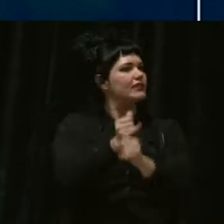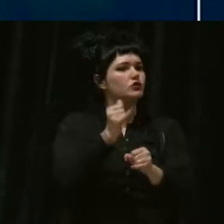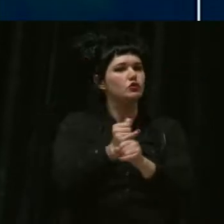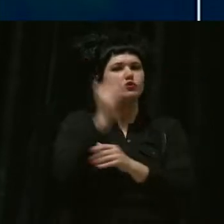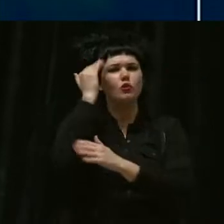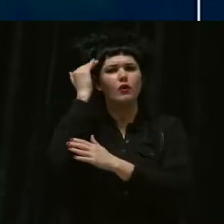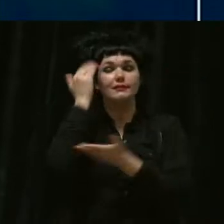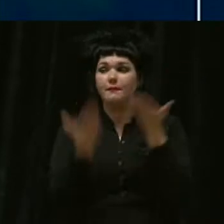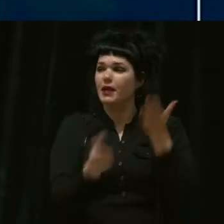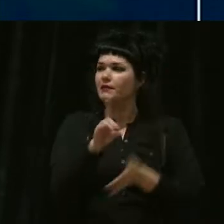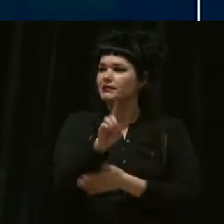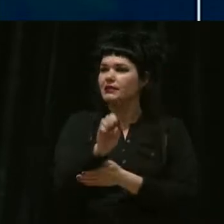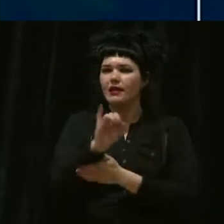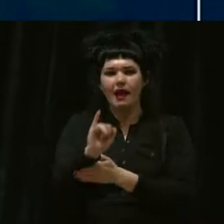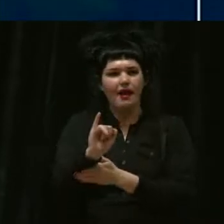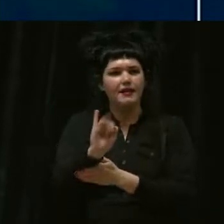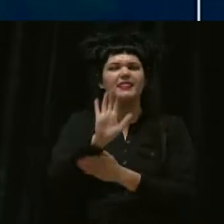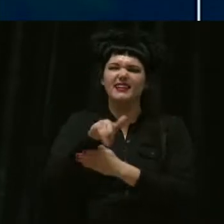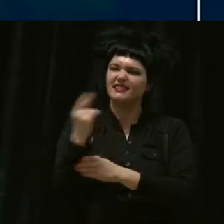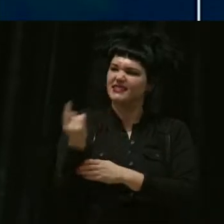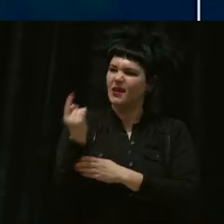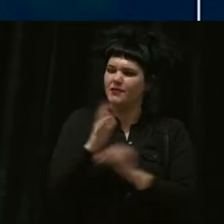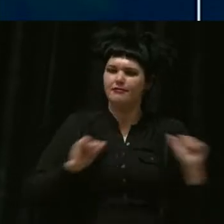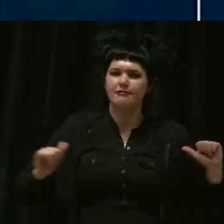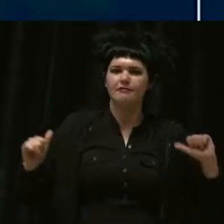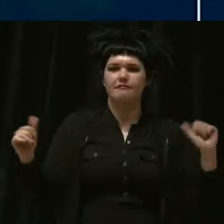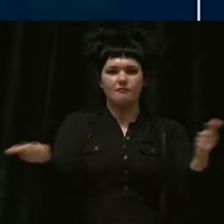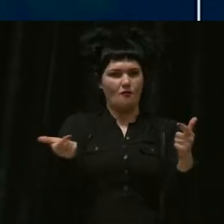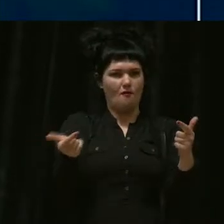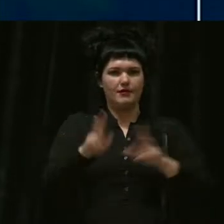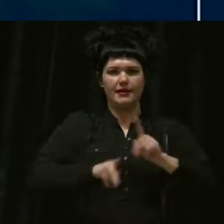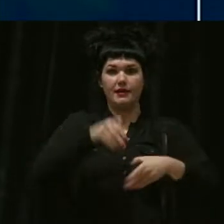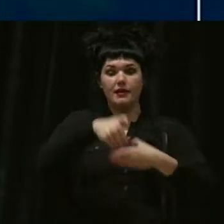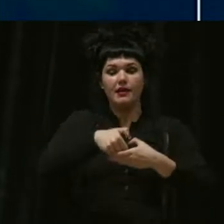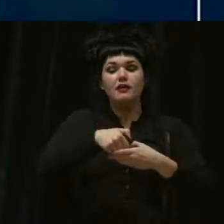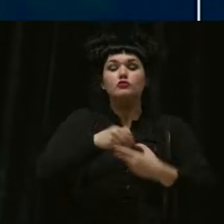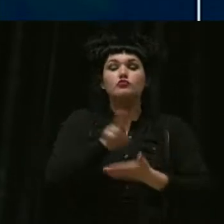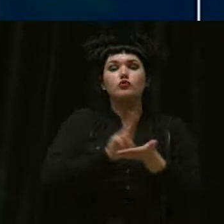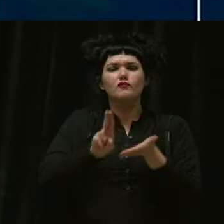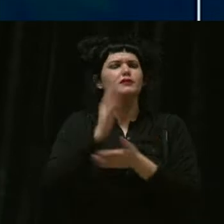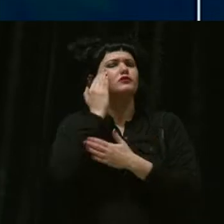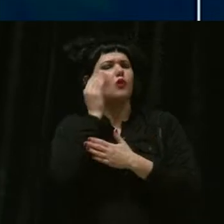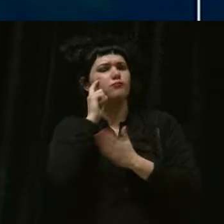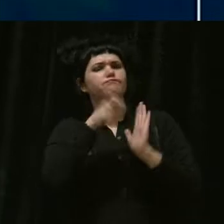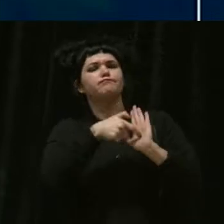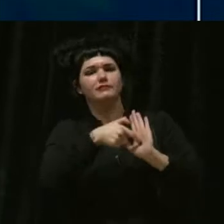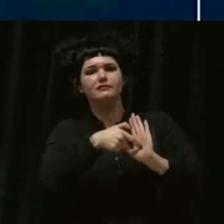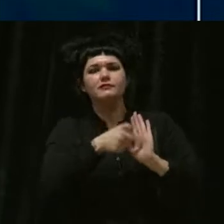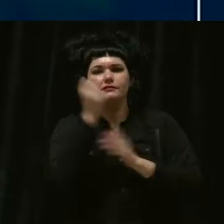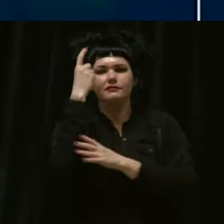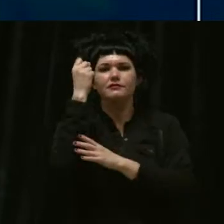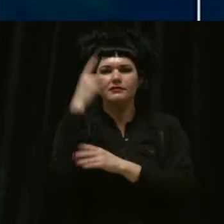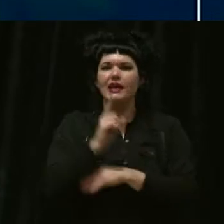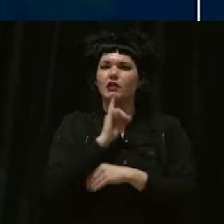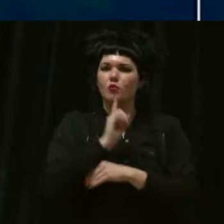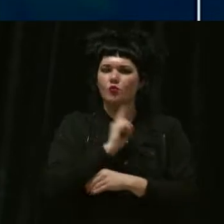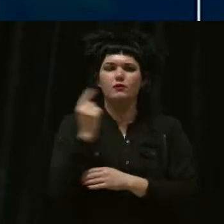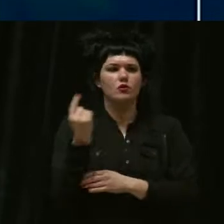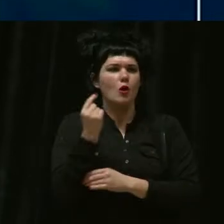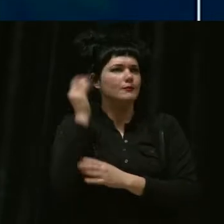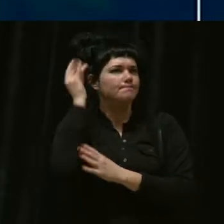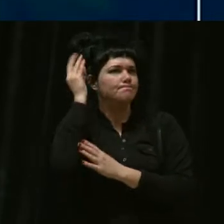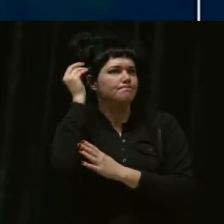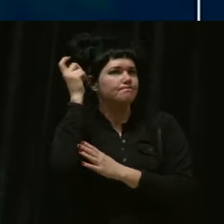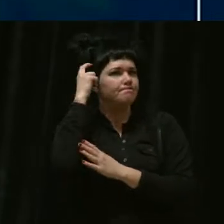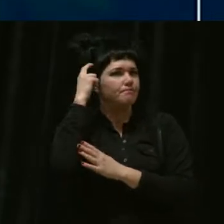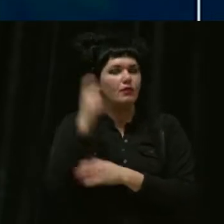be something that everyone in the institution knows about, understands, and is front and center in mind. We want